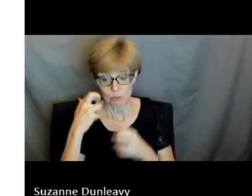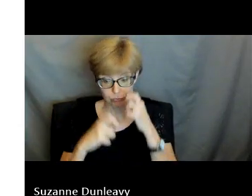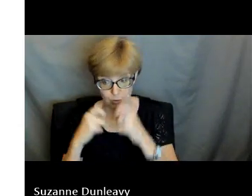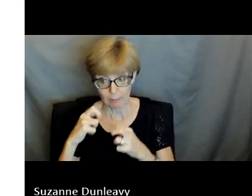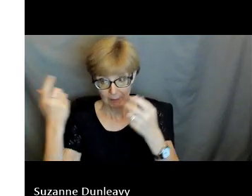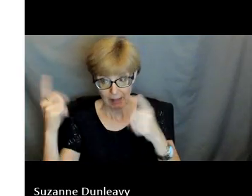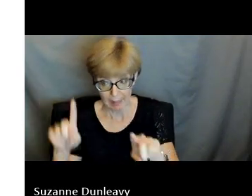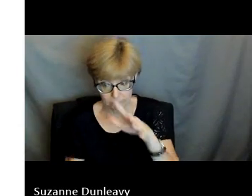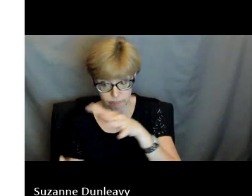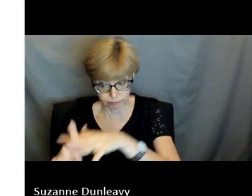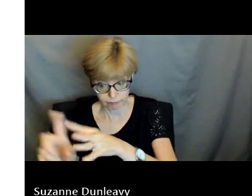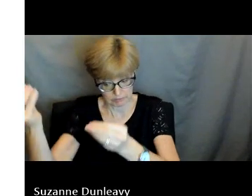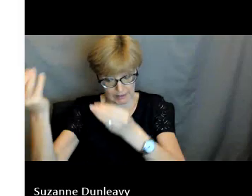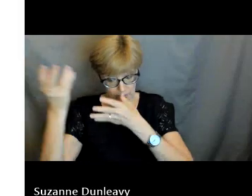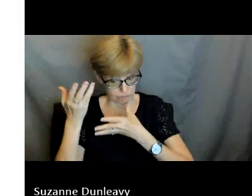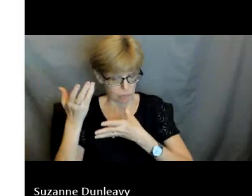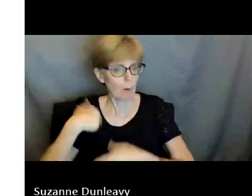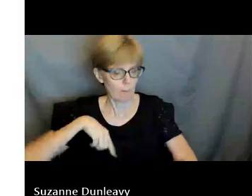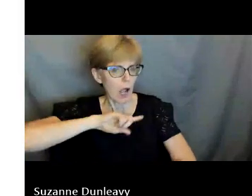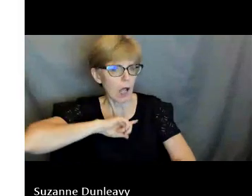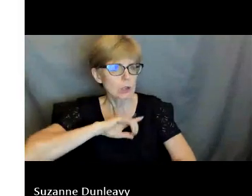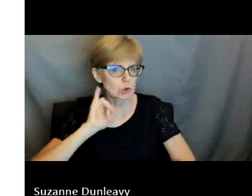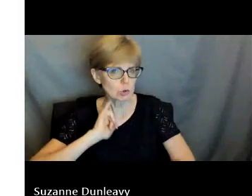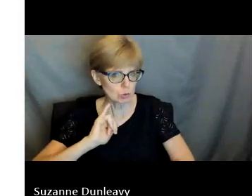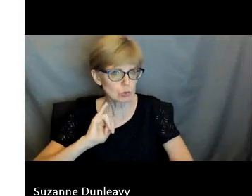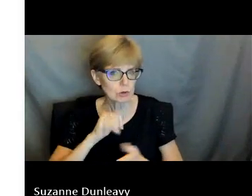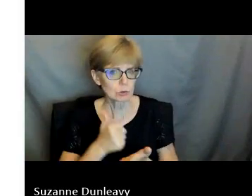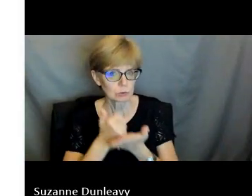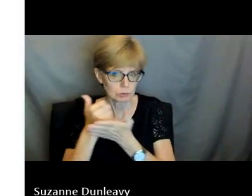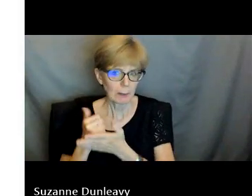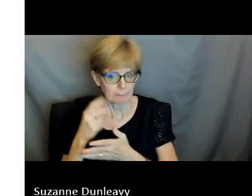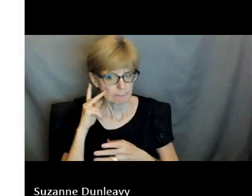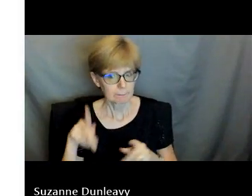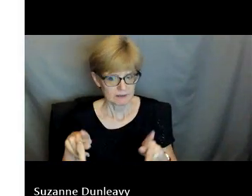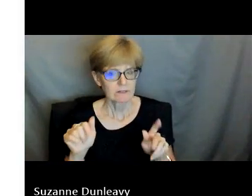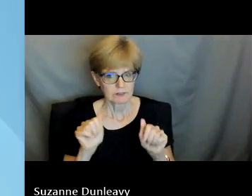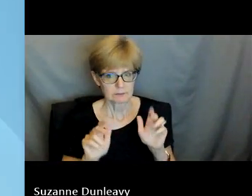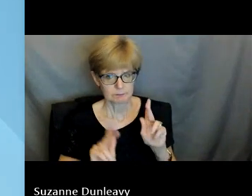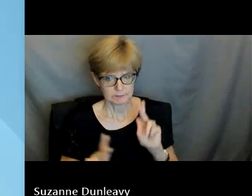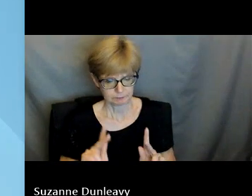are issues that impact equal opportunity for Pennsylvanians.